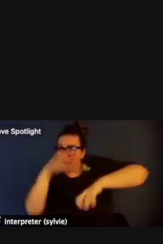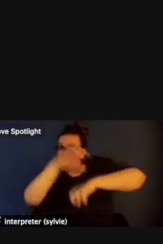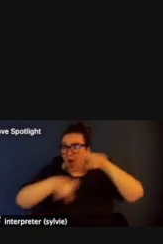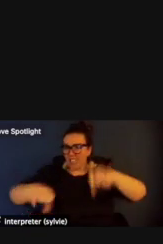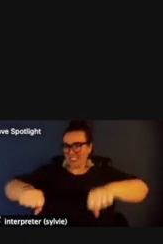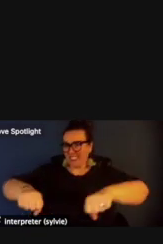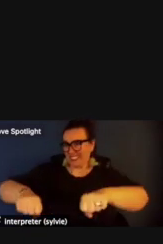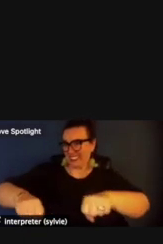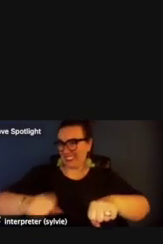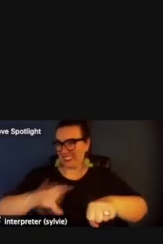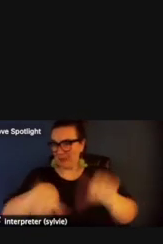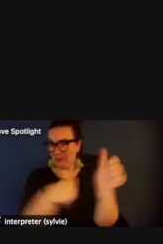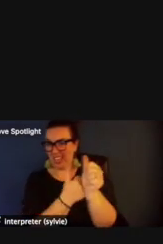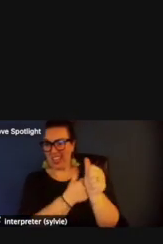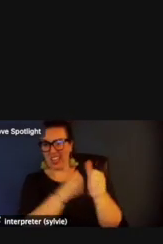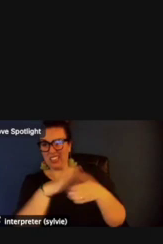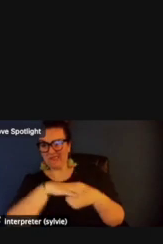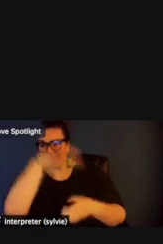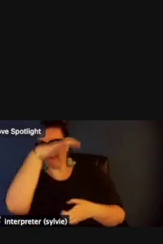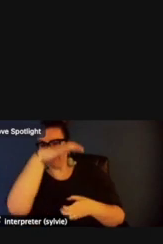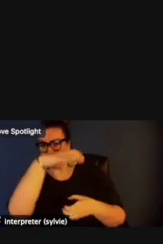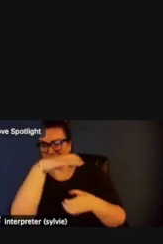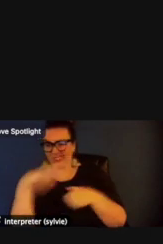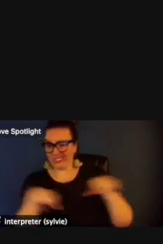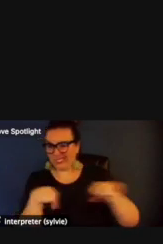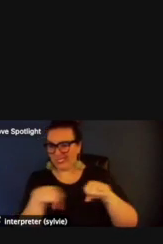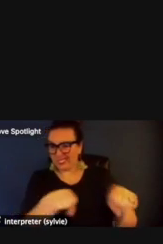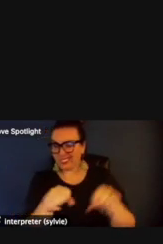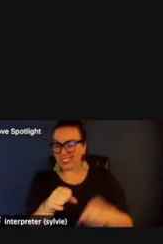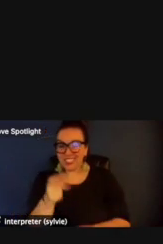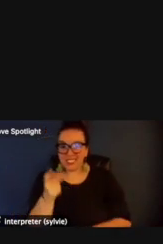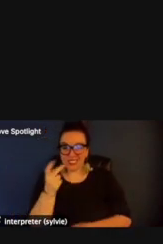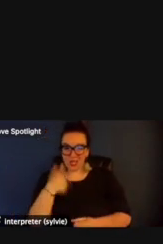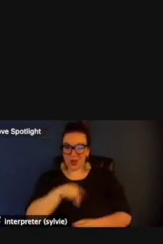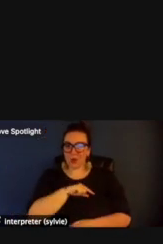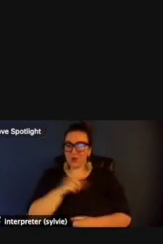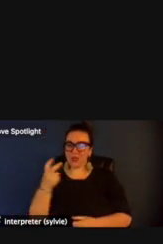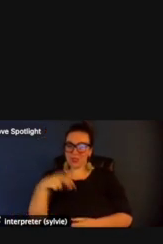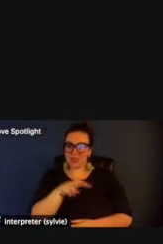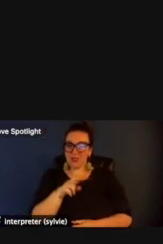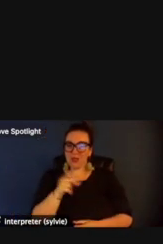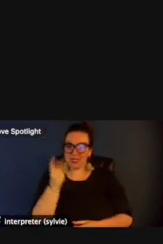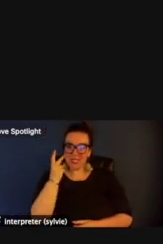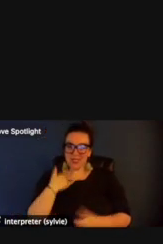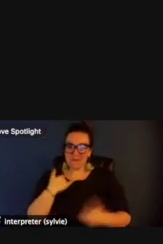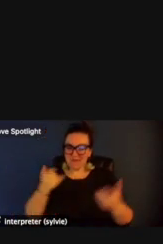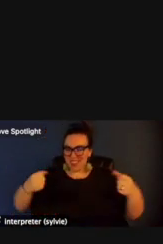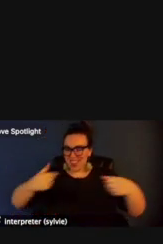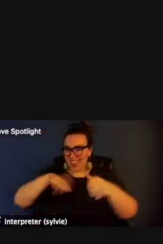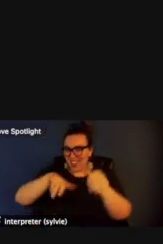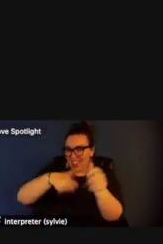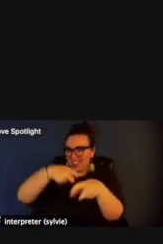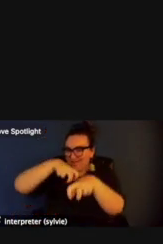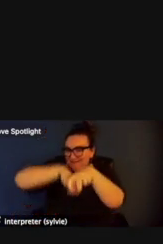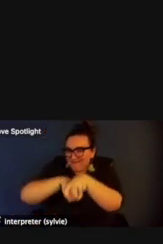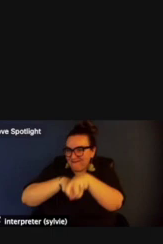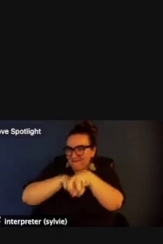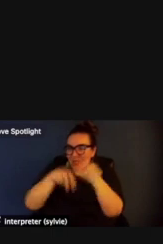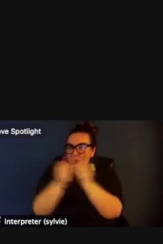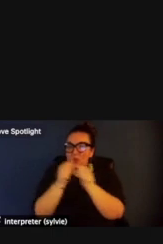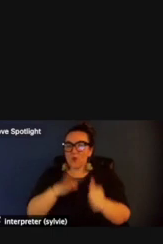that's is him. Yeah, and no, so we, and then we took a tour. So this is me, I'm riding on the back of a scooter with this woman in